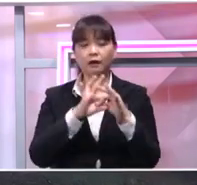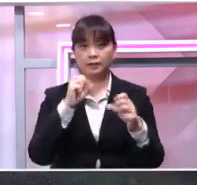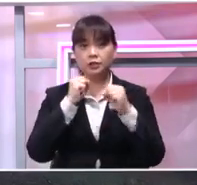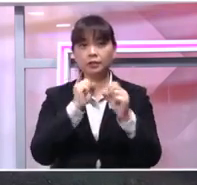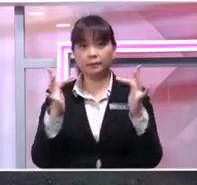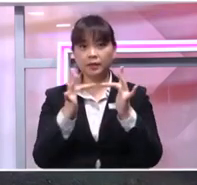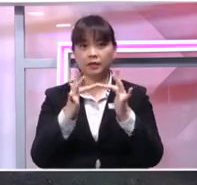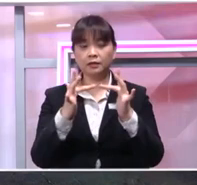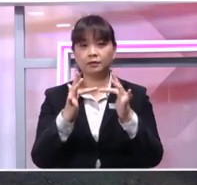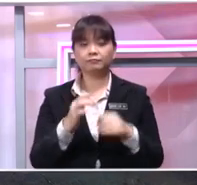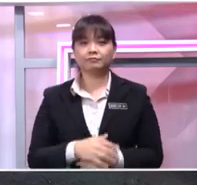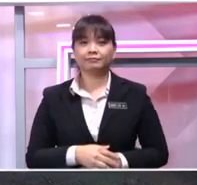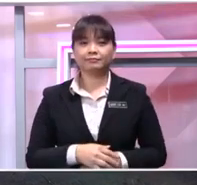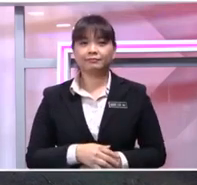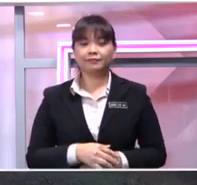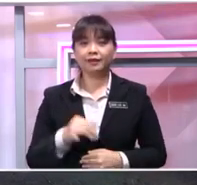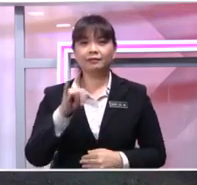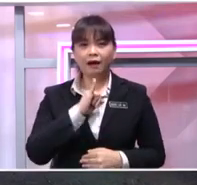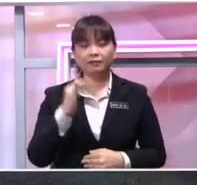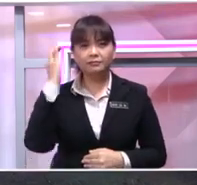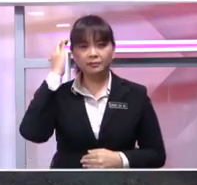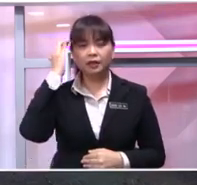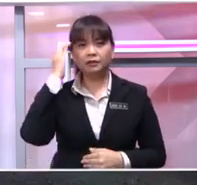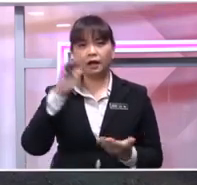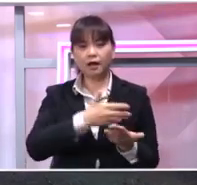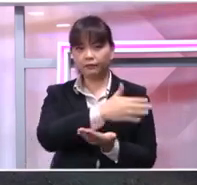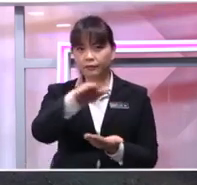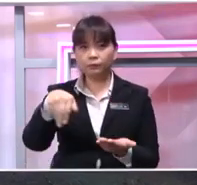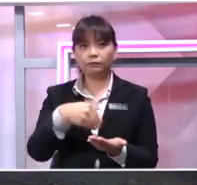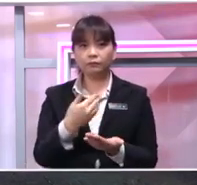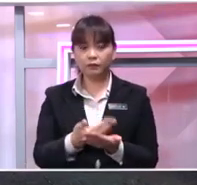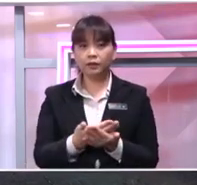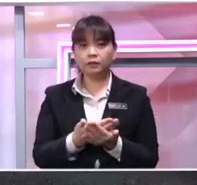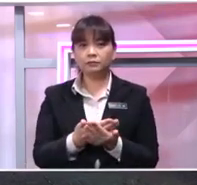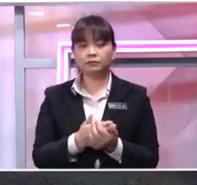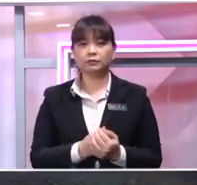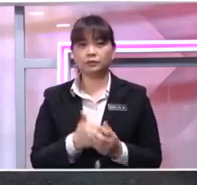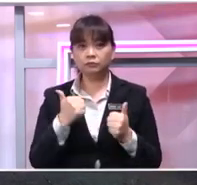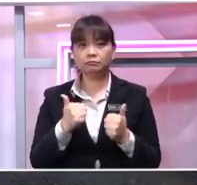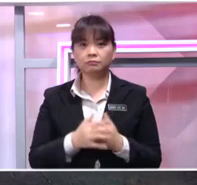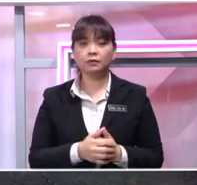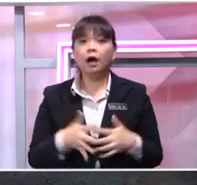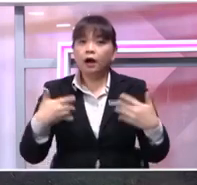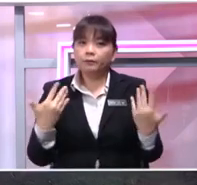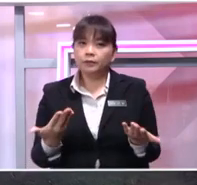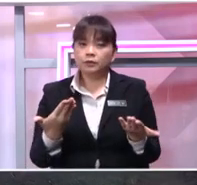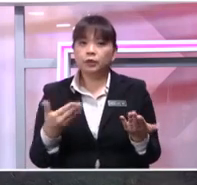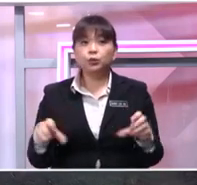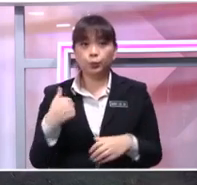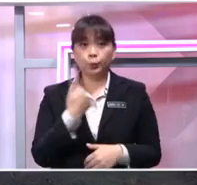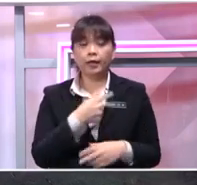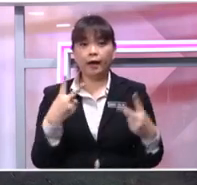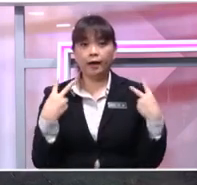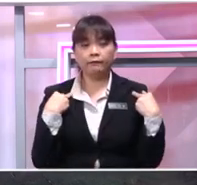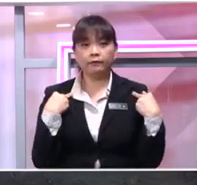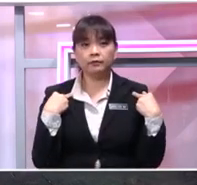and social networking site because I think everyone in this world right now are playing with some of it, okay? Yes. And how about you, teacher? Do you have any of the